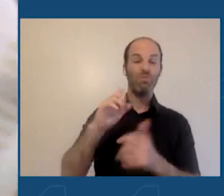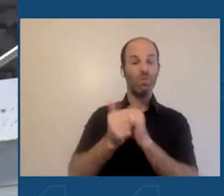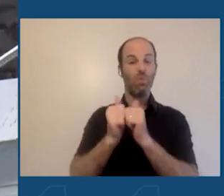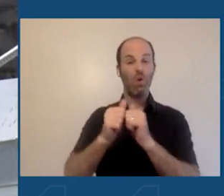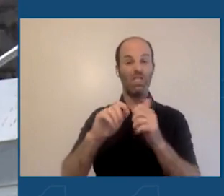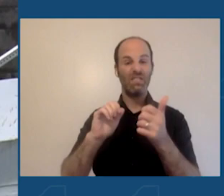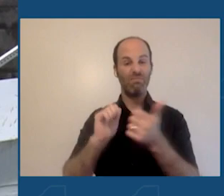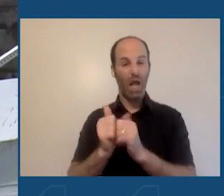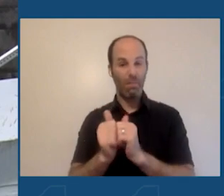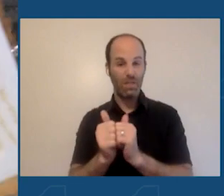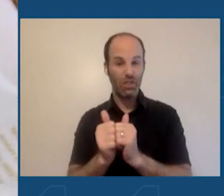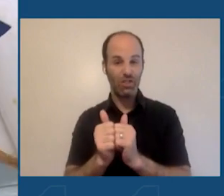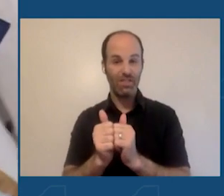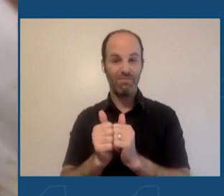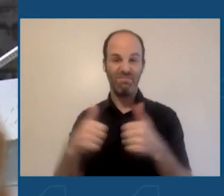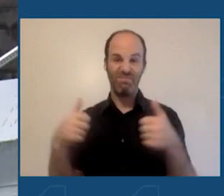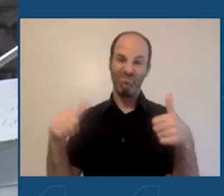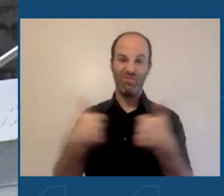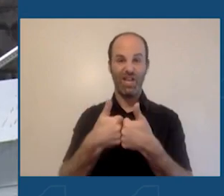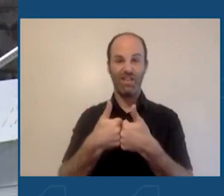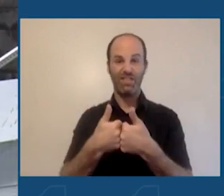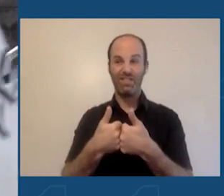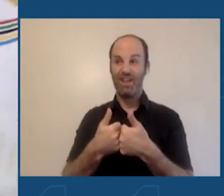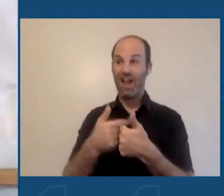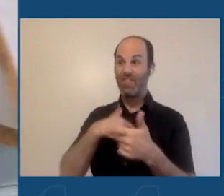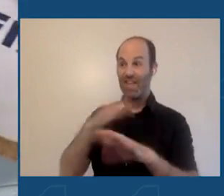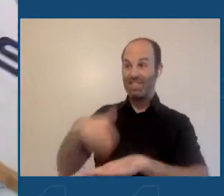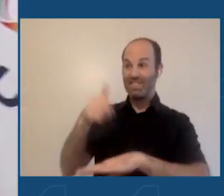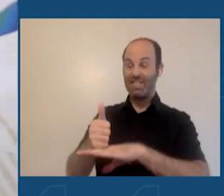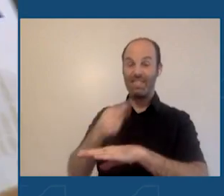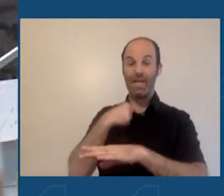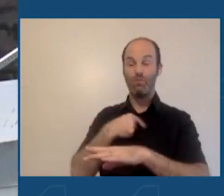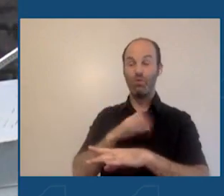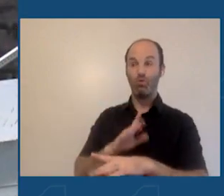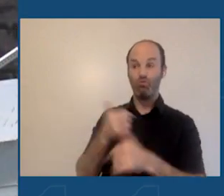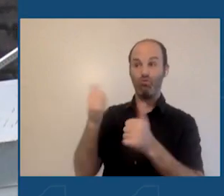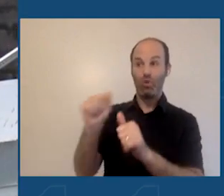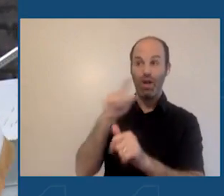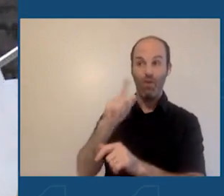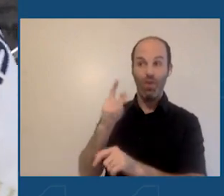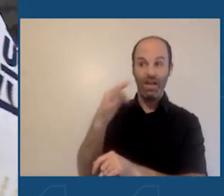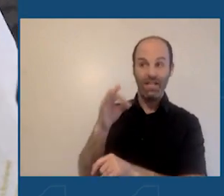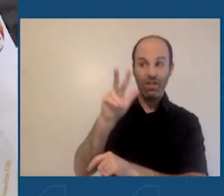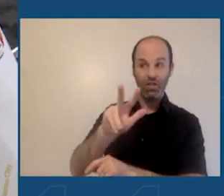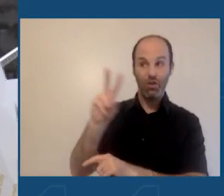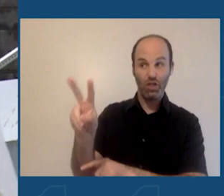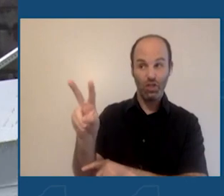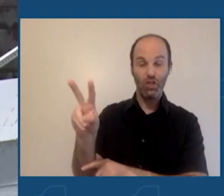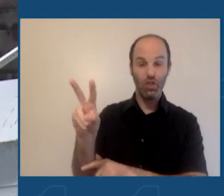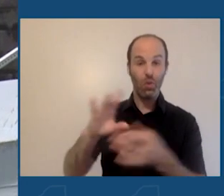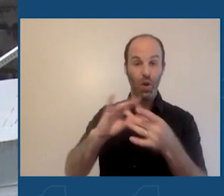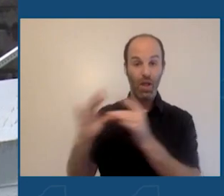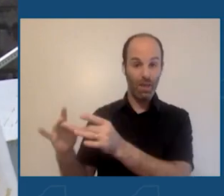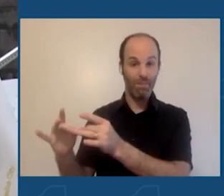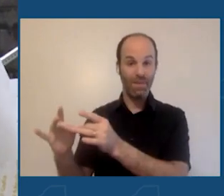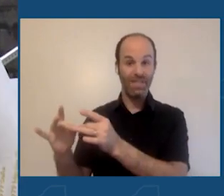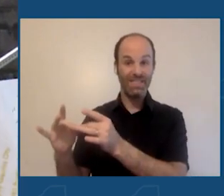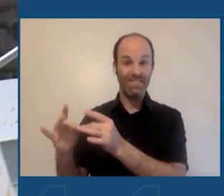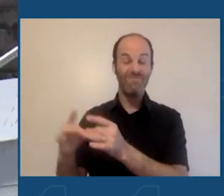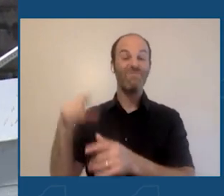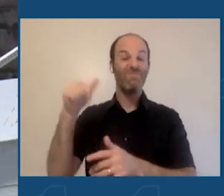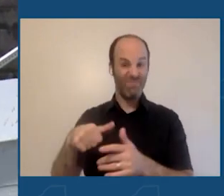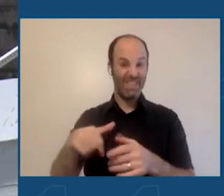to bid on the 1932 Winter Olympics. This site at Mount Van Hoevenberg was an original site